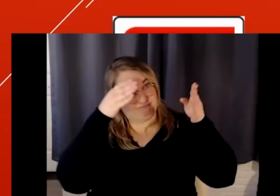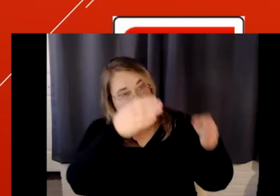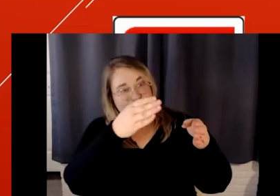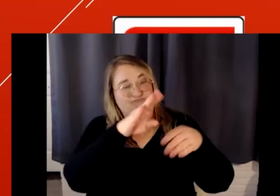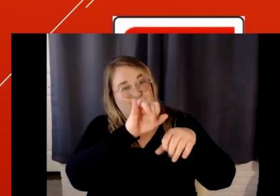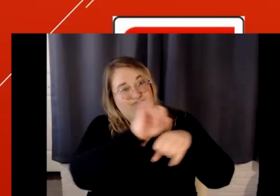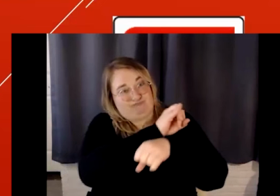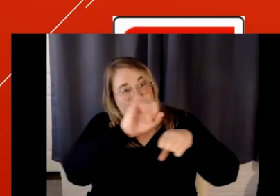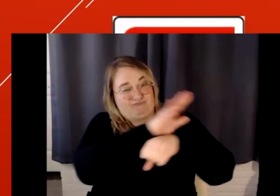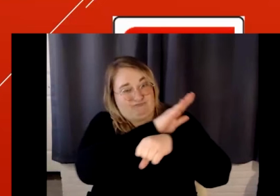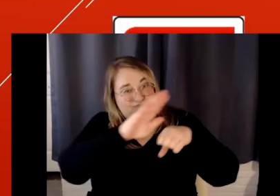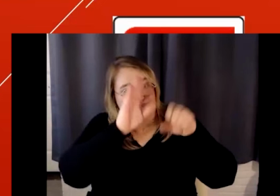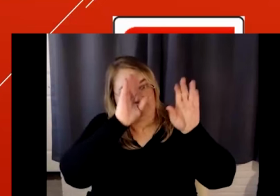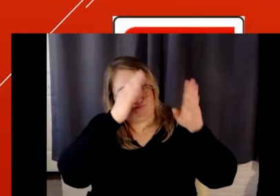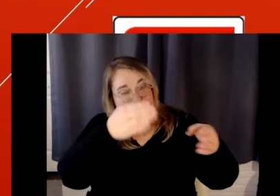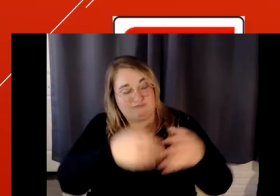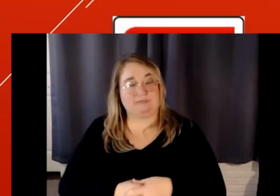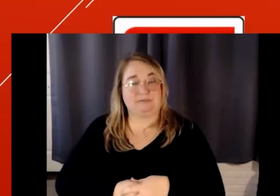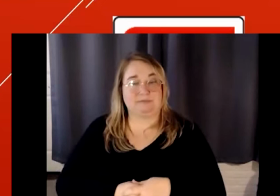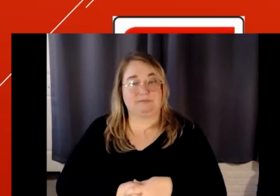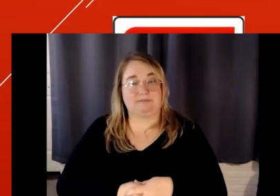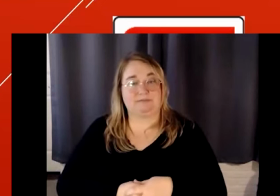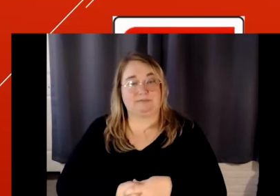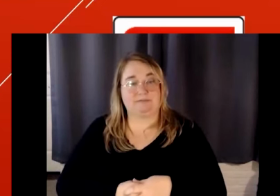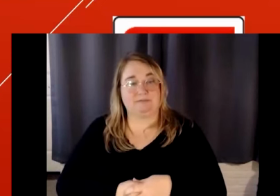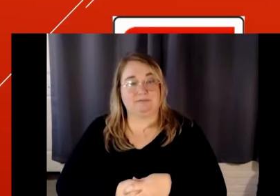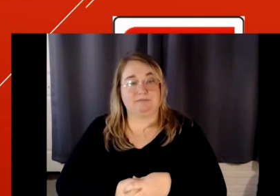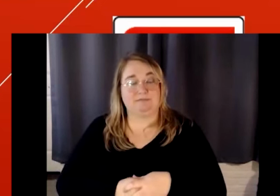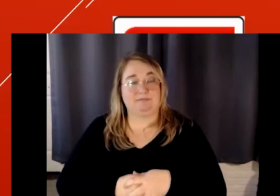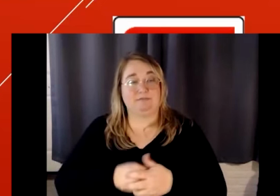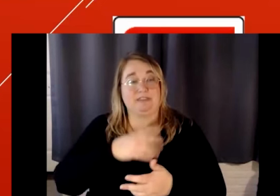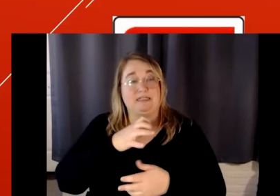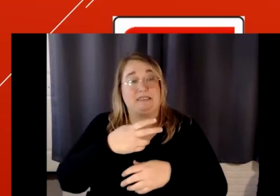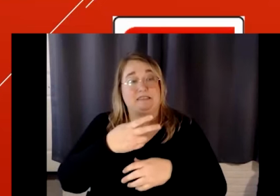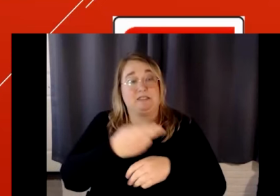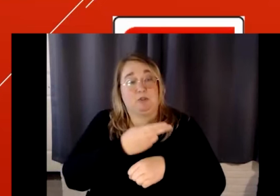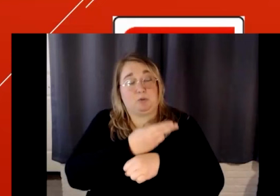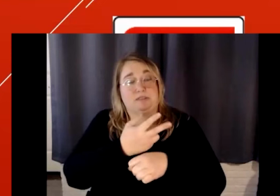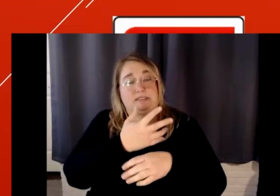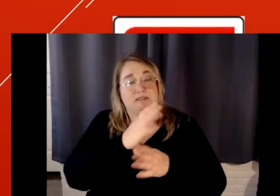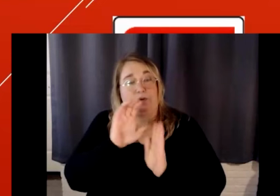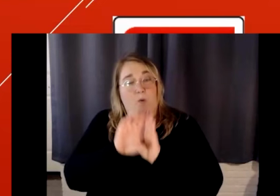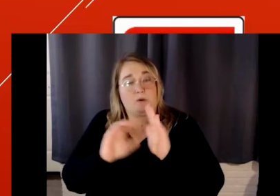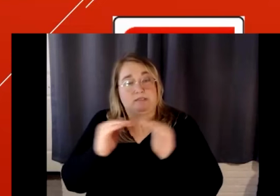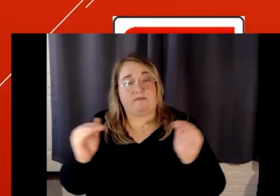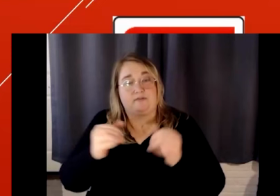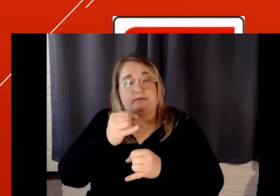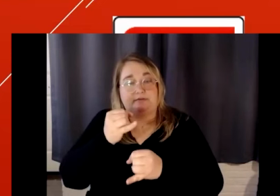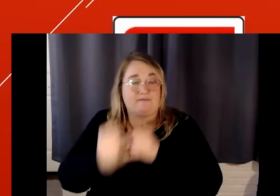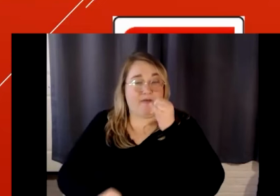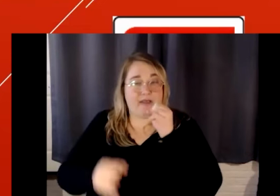Utilized as a course level, final or capstone, which feeds into a program level final or capstone.